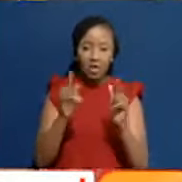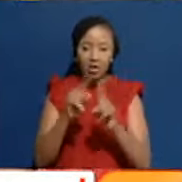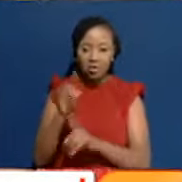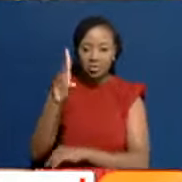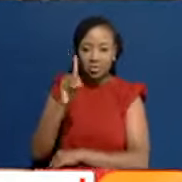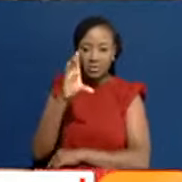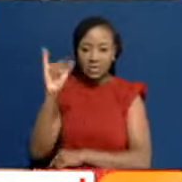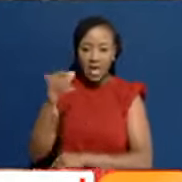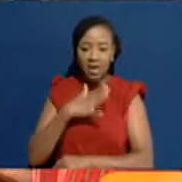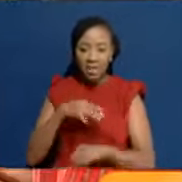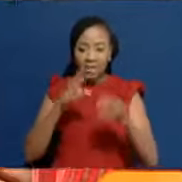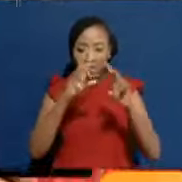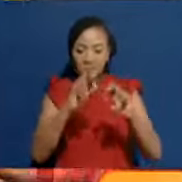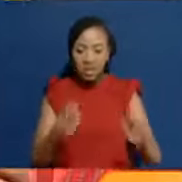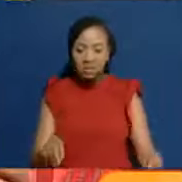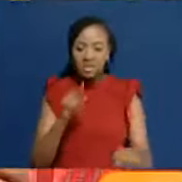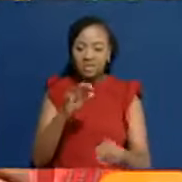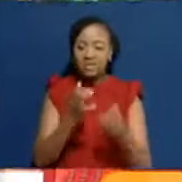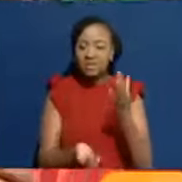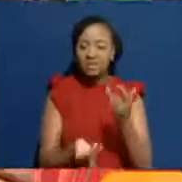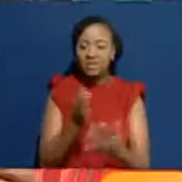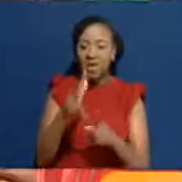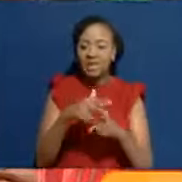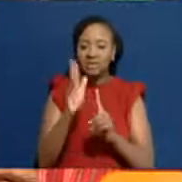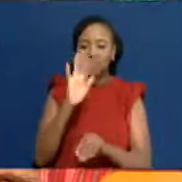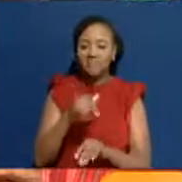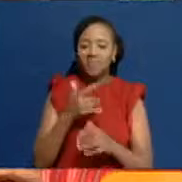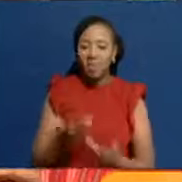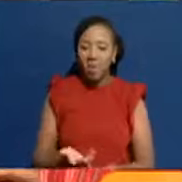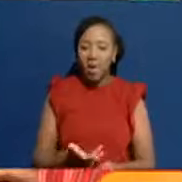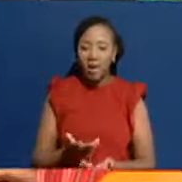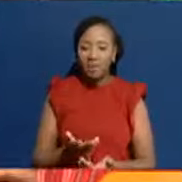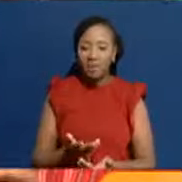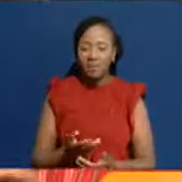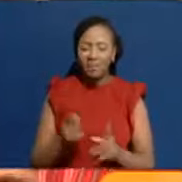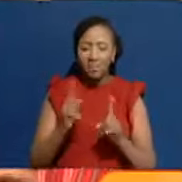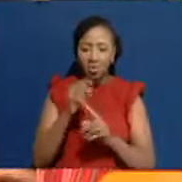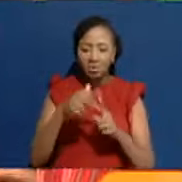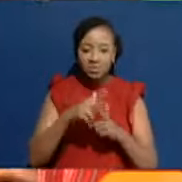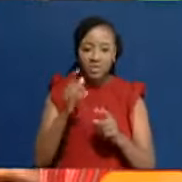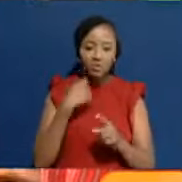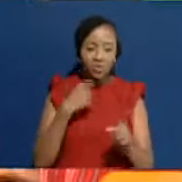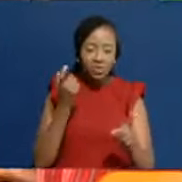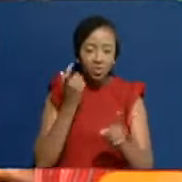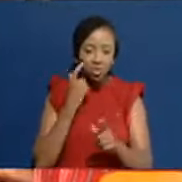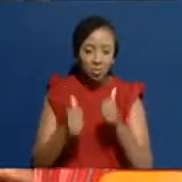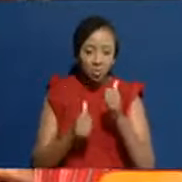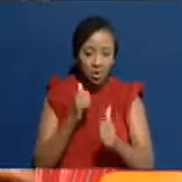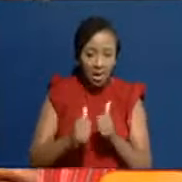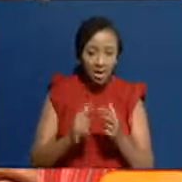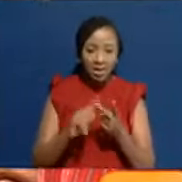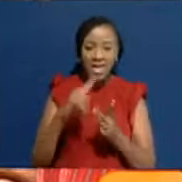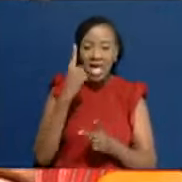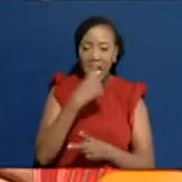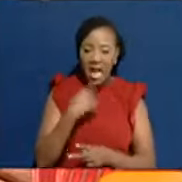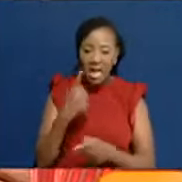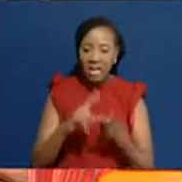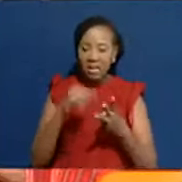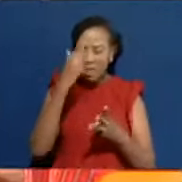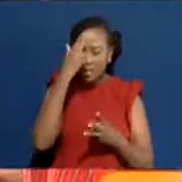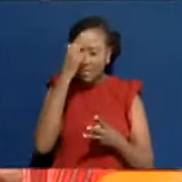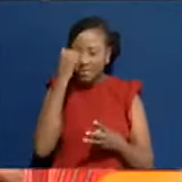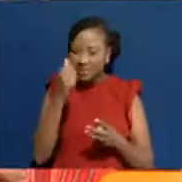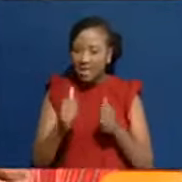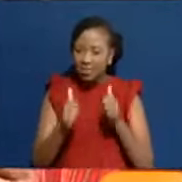Moto ulianzia kutoka huko chini Makina. Ilianza na stall gani? Stall ni ya nani? Masai gani anangoja